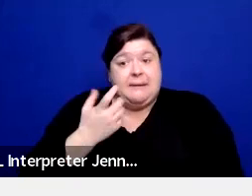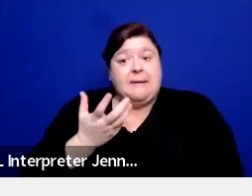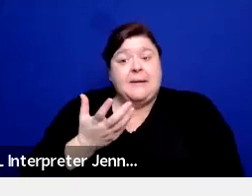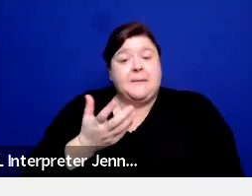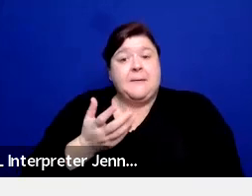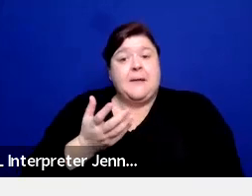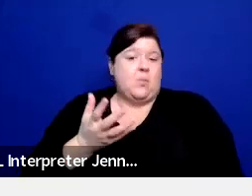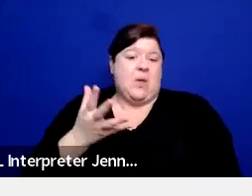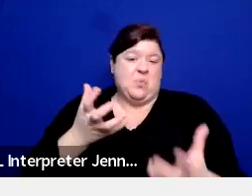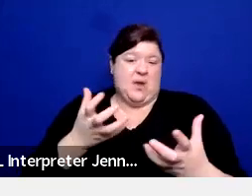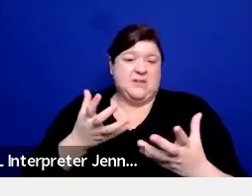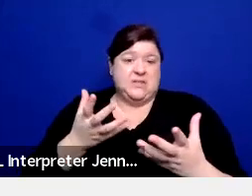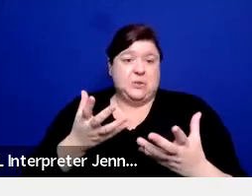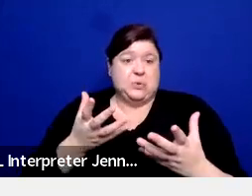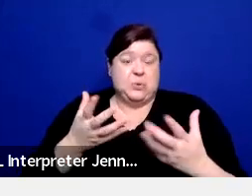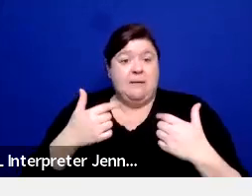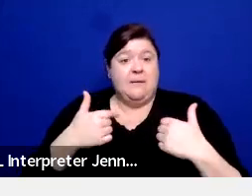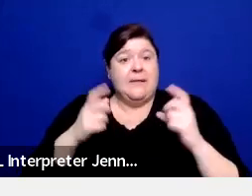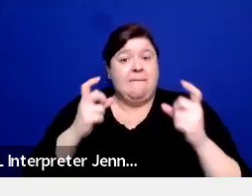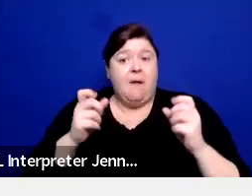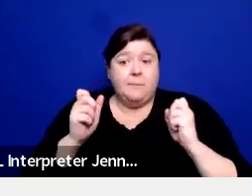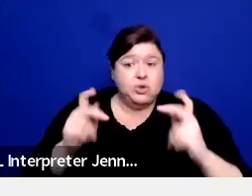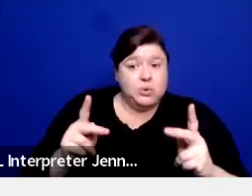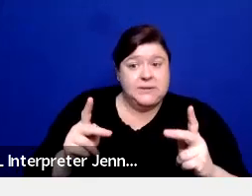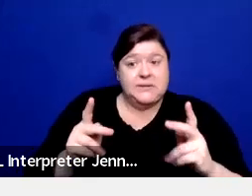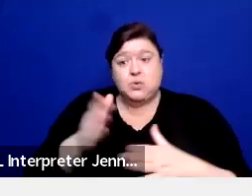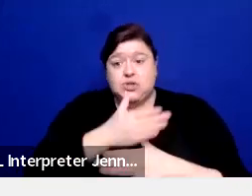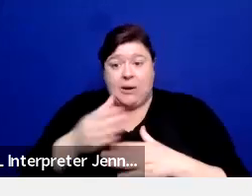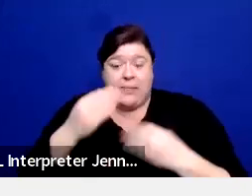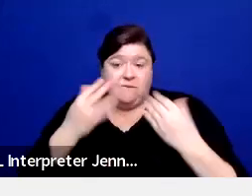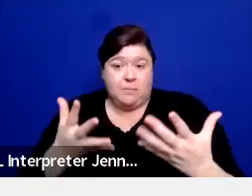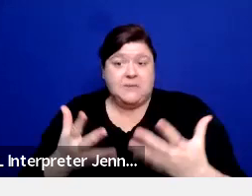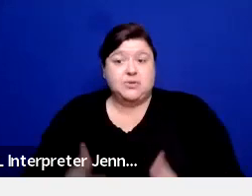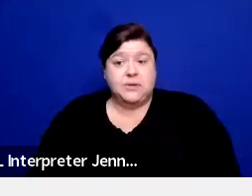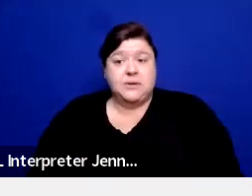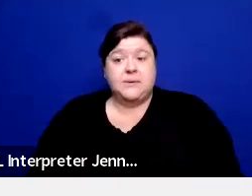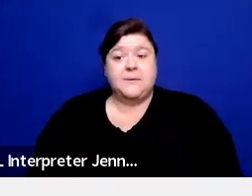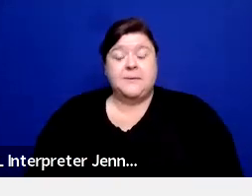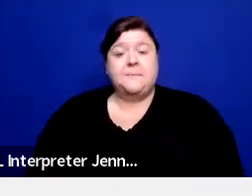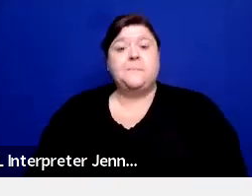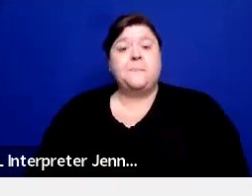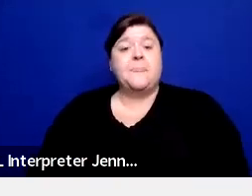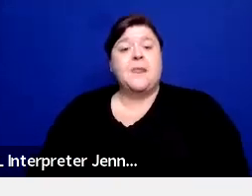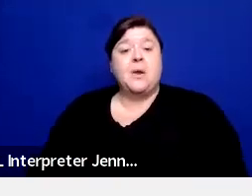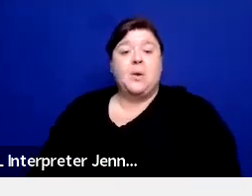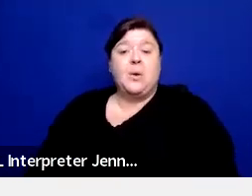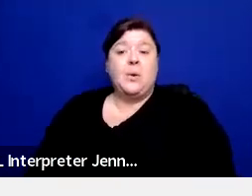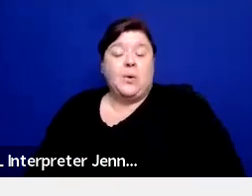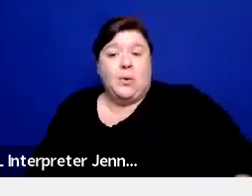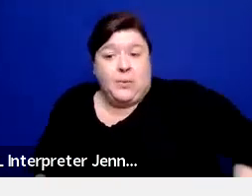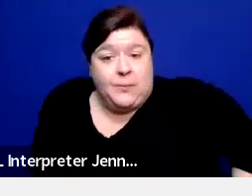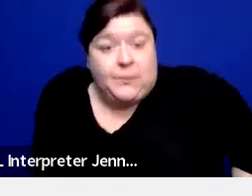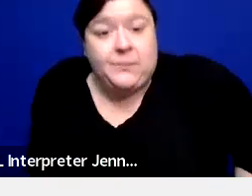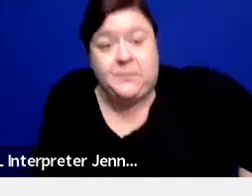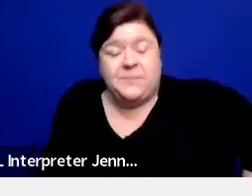asked, and wanted to take this opportunity to share that information. We've received a lot of questions in